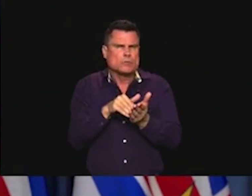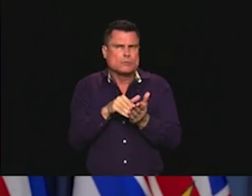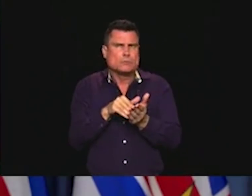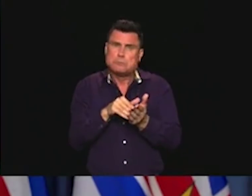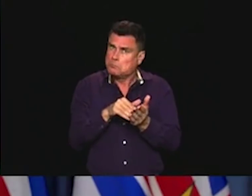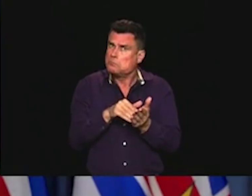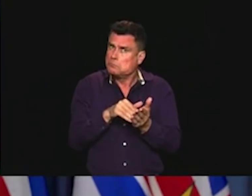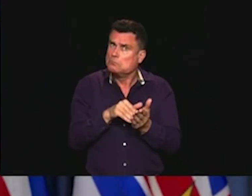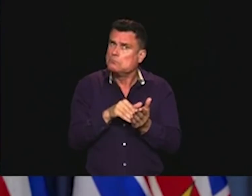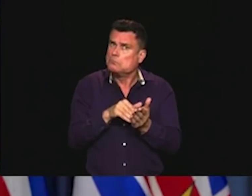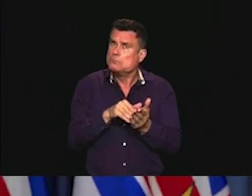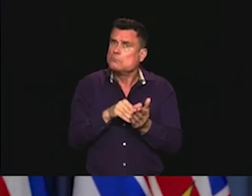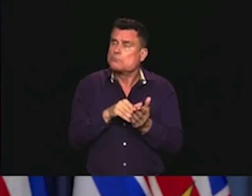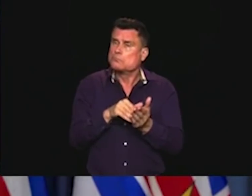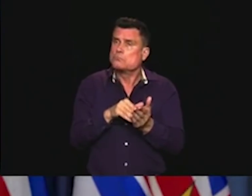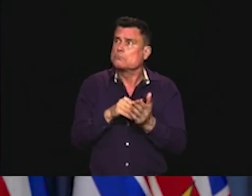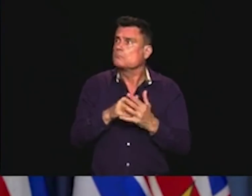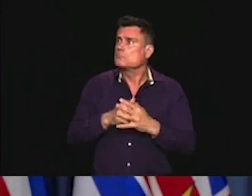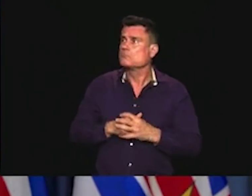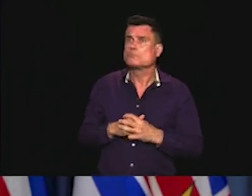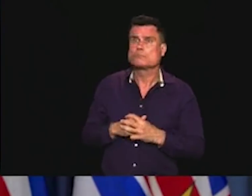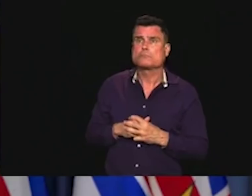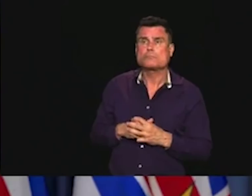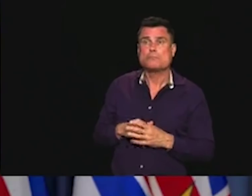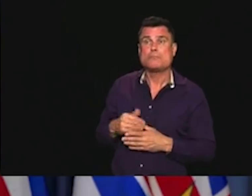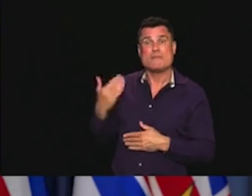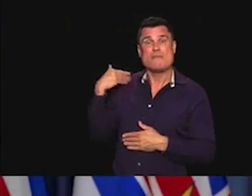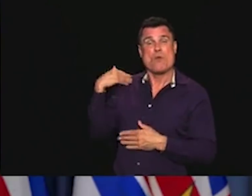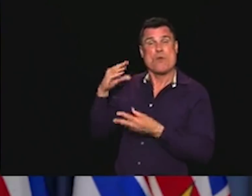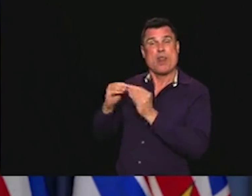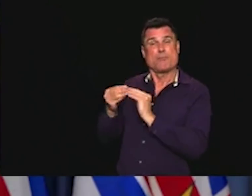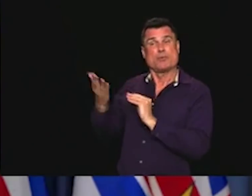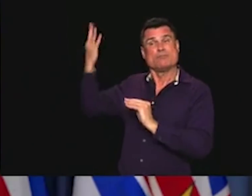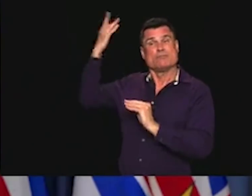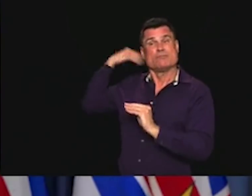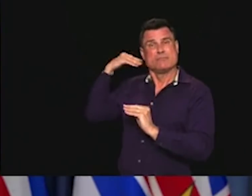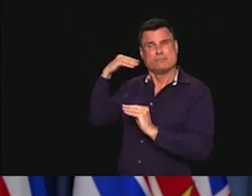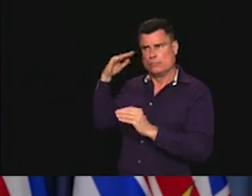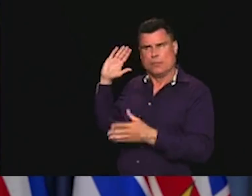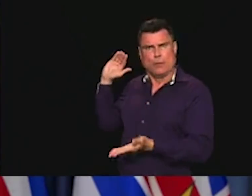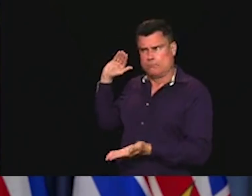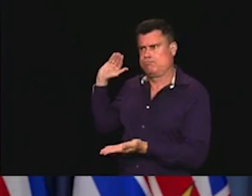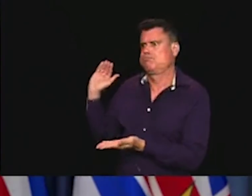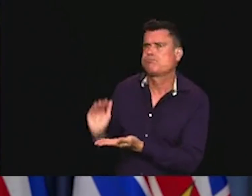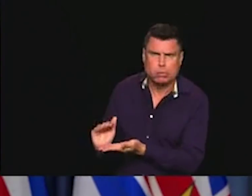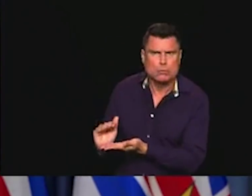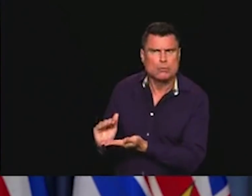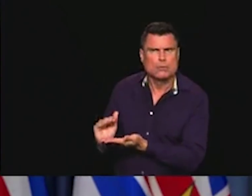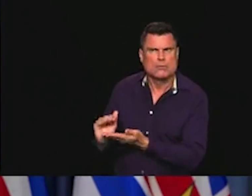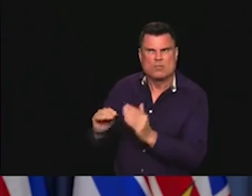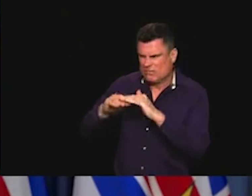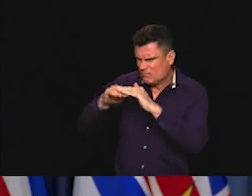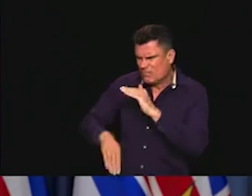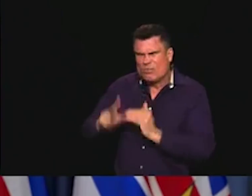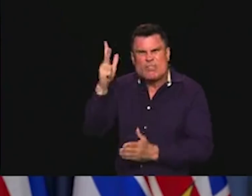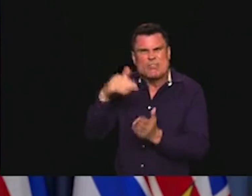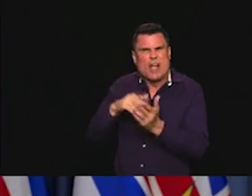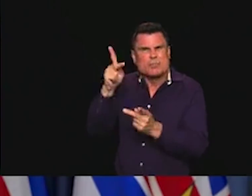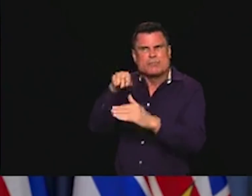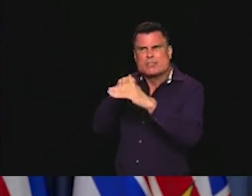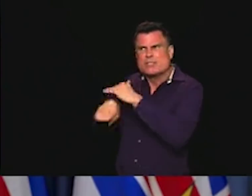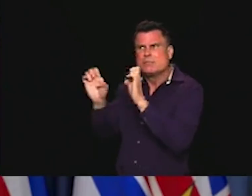Coastal Health. I note that we continue to see people returning and using emergency rooms, not to the